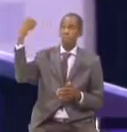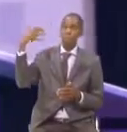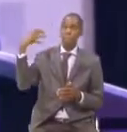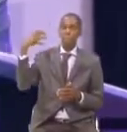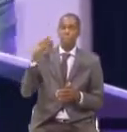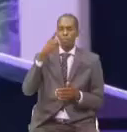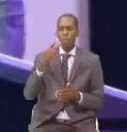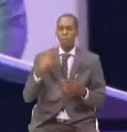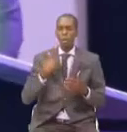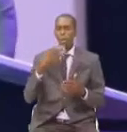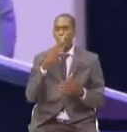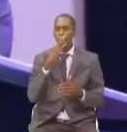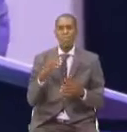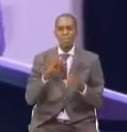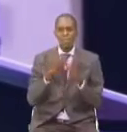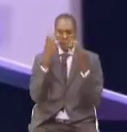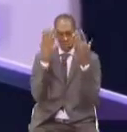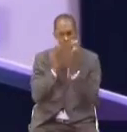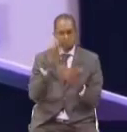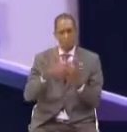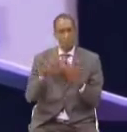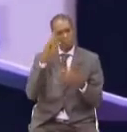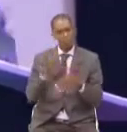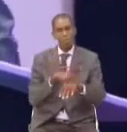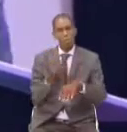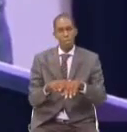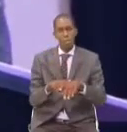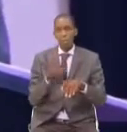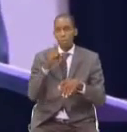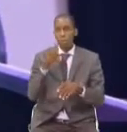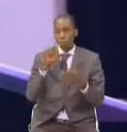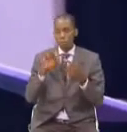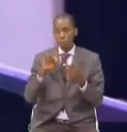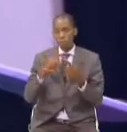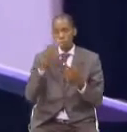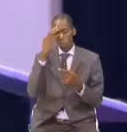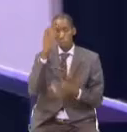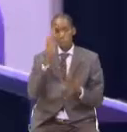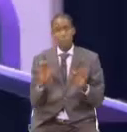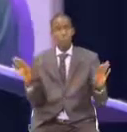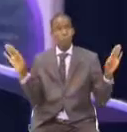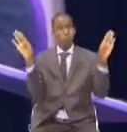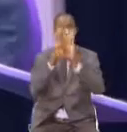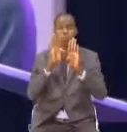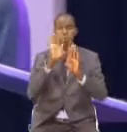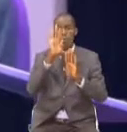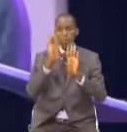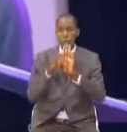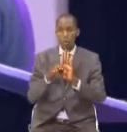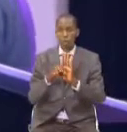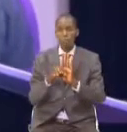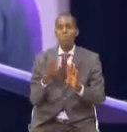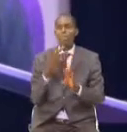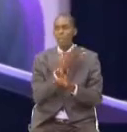you understand why you close your door. You lock your door and there's darkness there. And then I shout